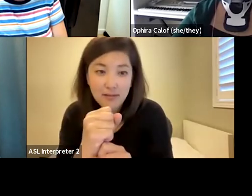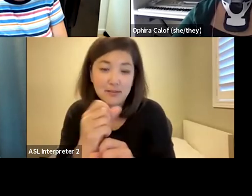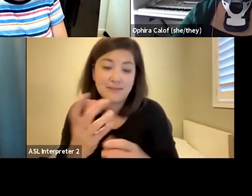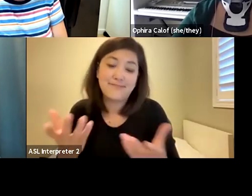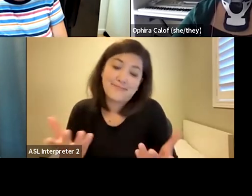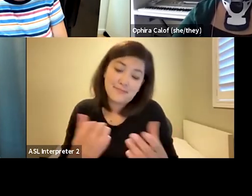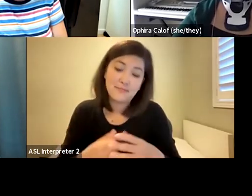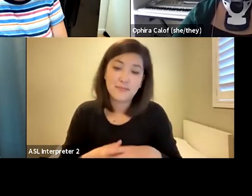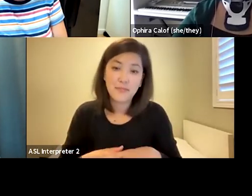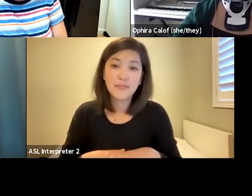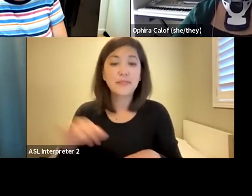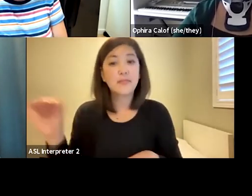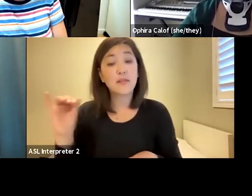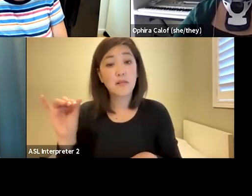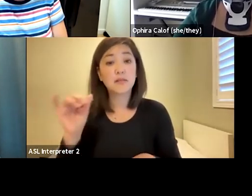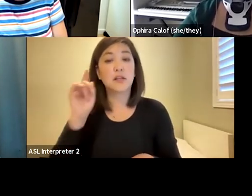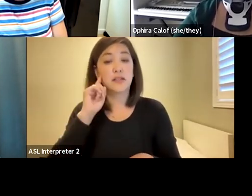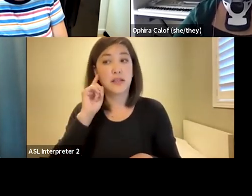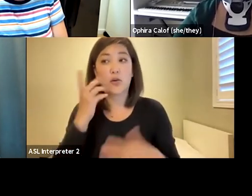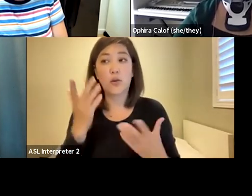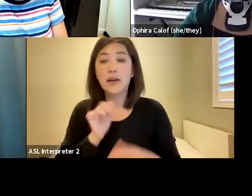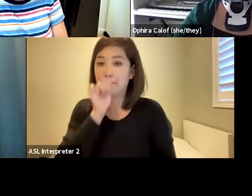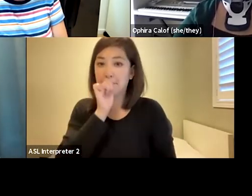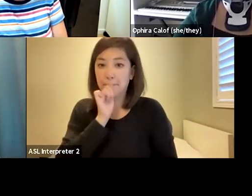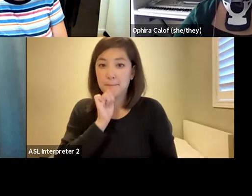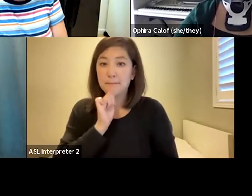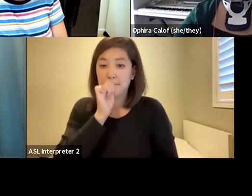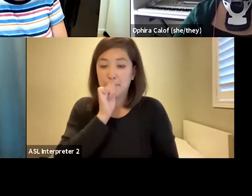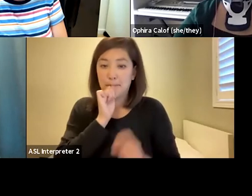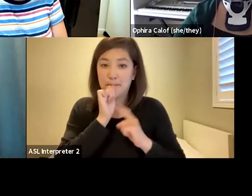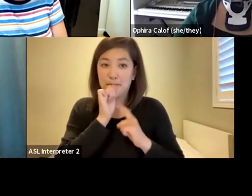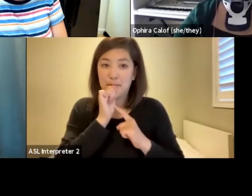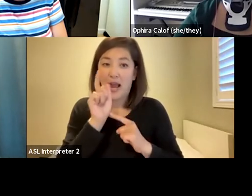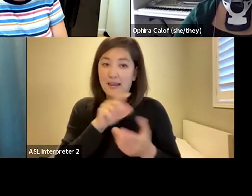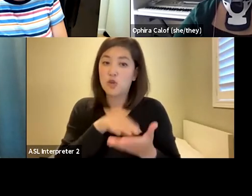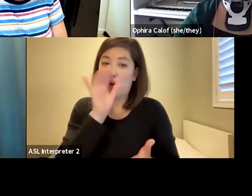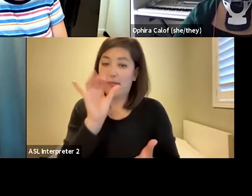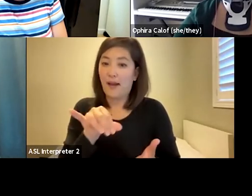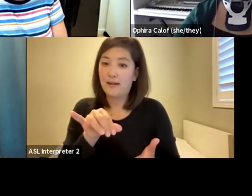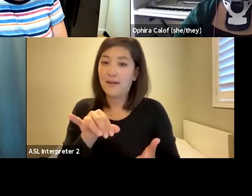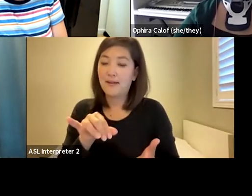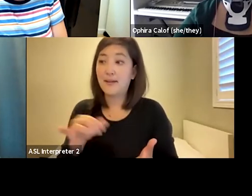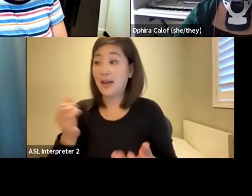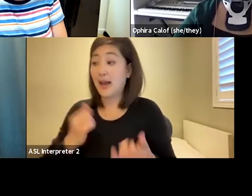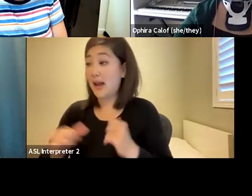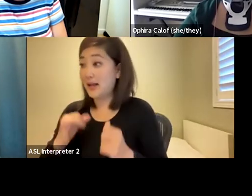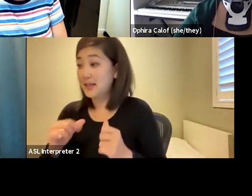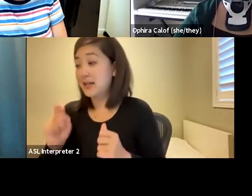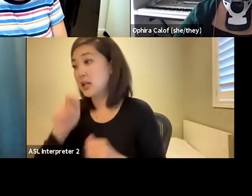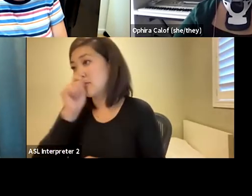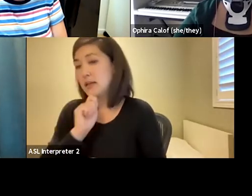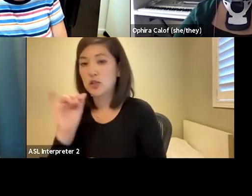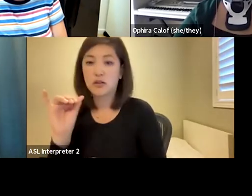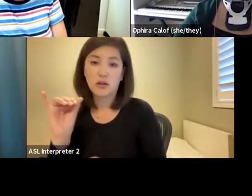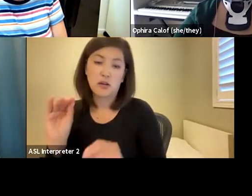also say, you know, patience was something I had to learn in the acting industry. Although you have to be patient in it, typically you can